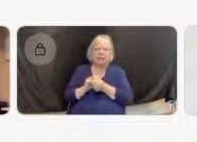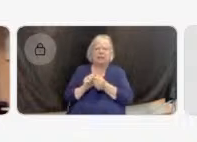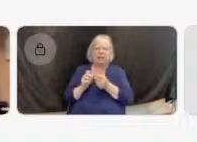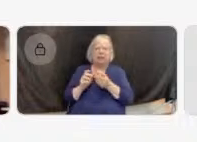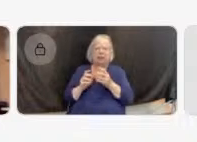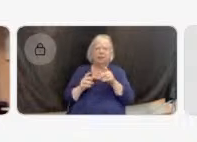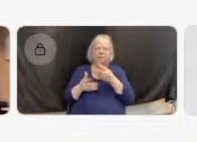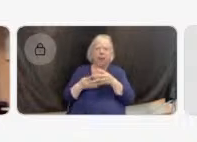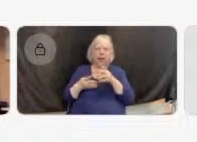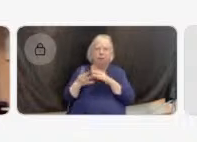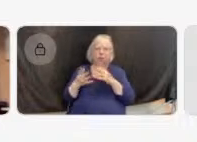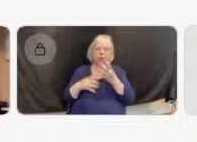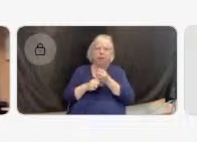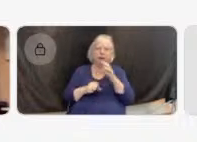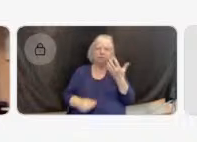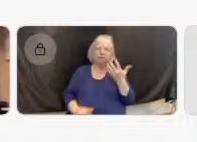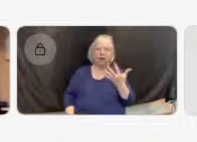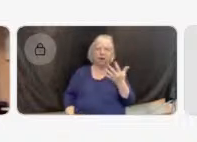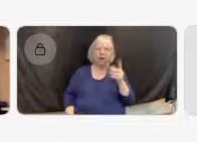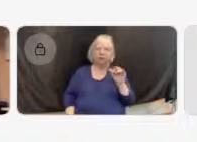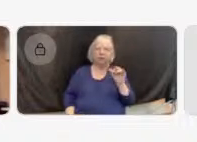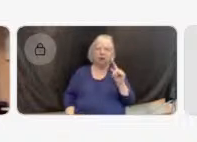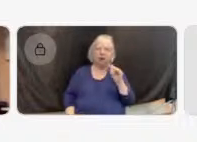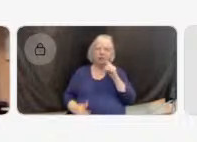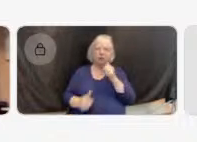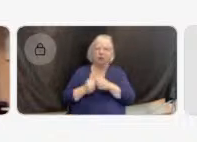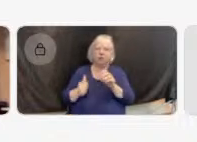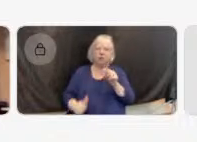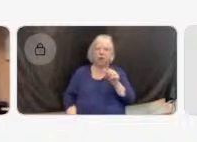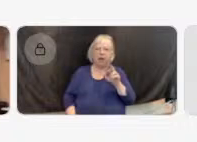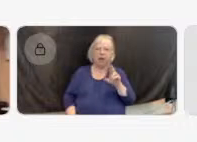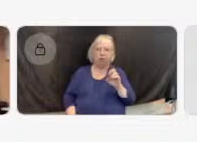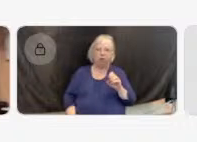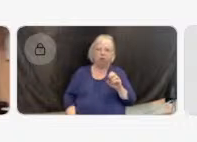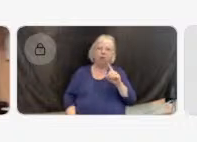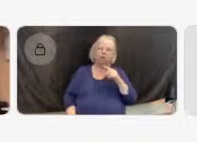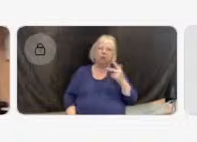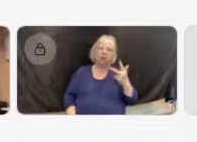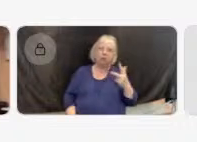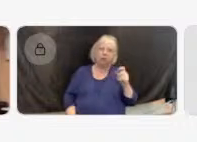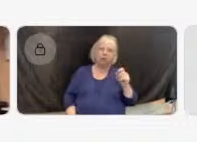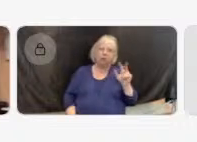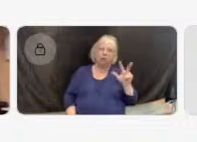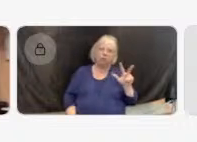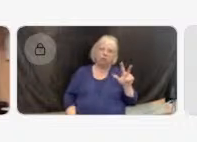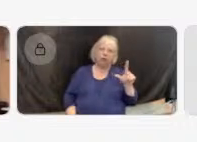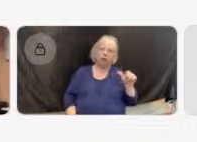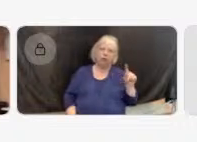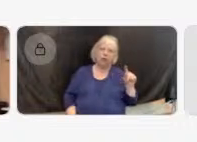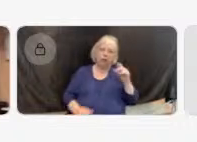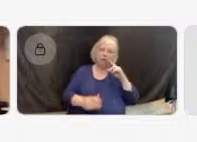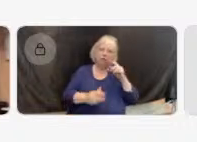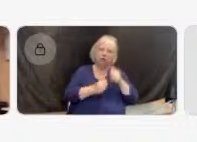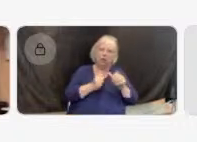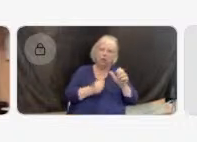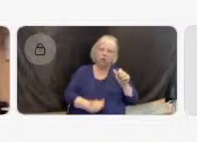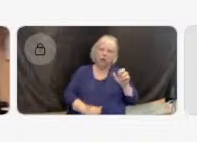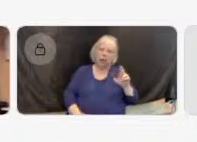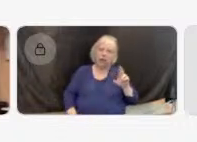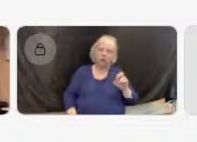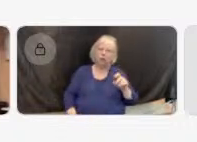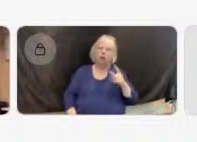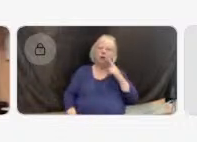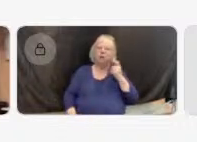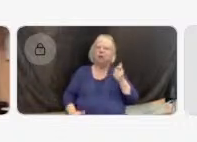acre. This development is 3.3 lots to the acre. And the reason is because we provided so much